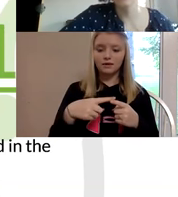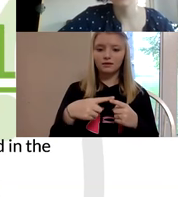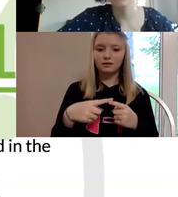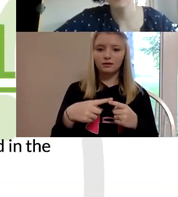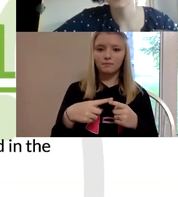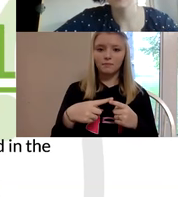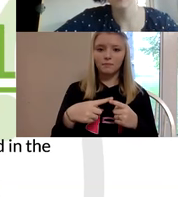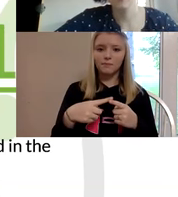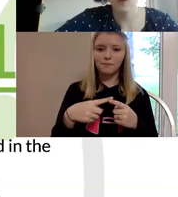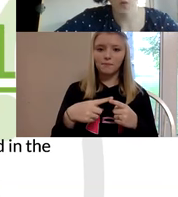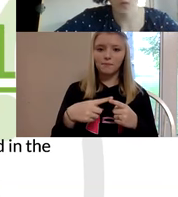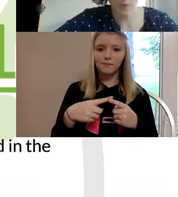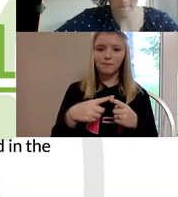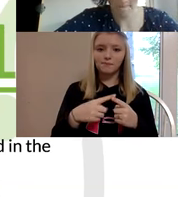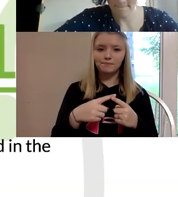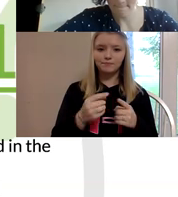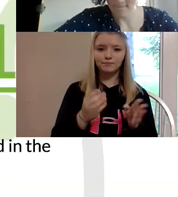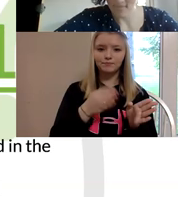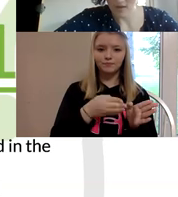to move. So,